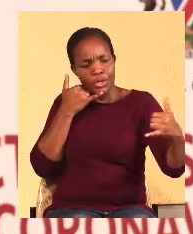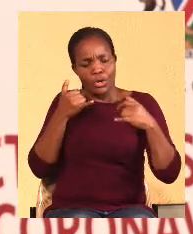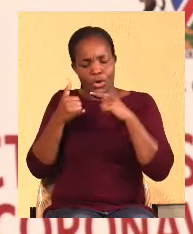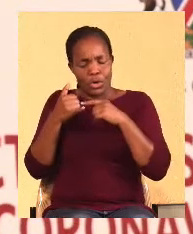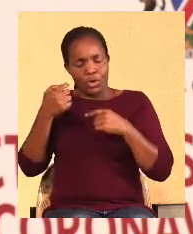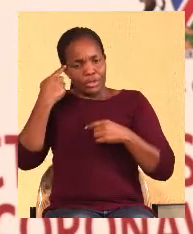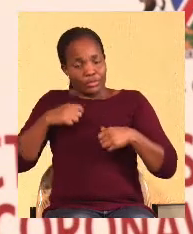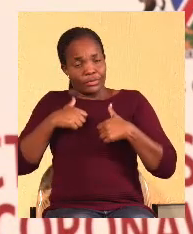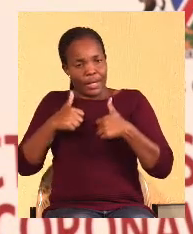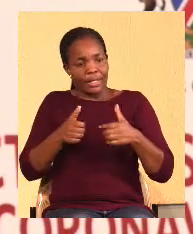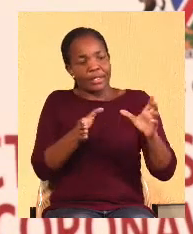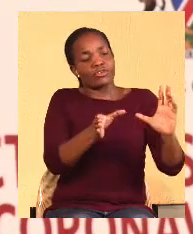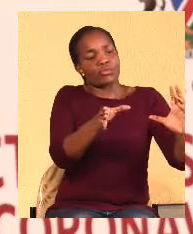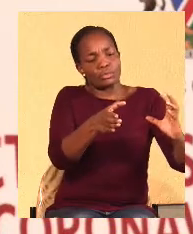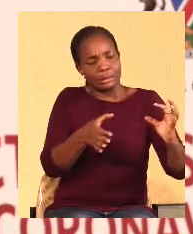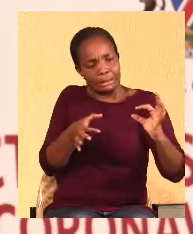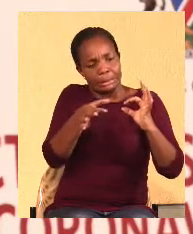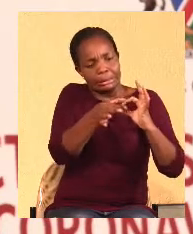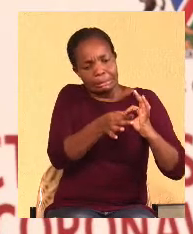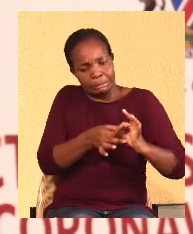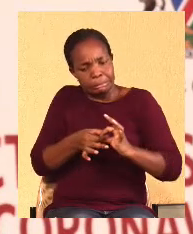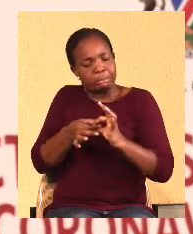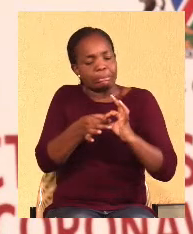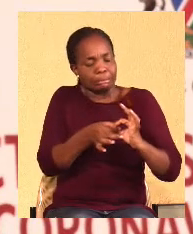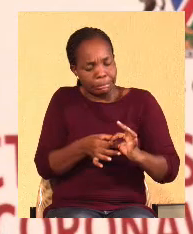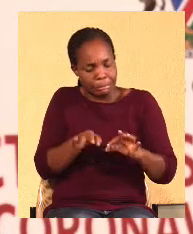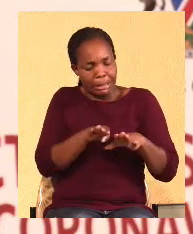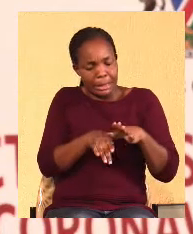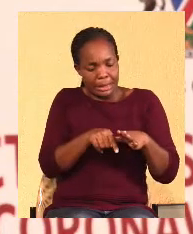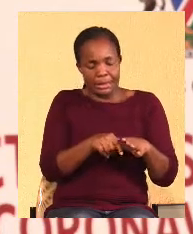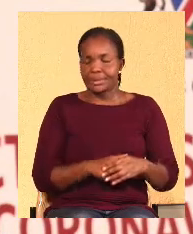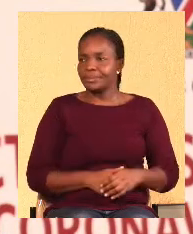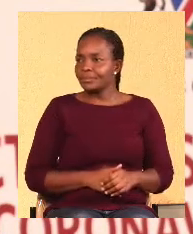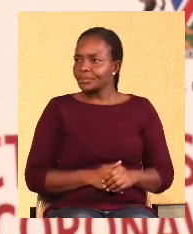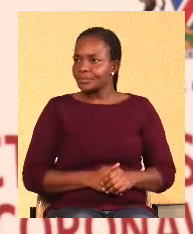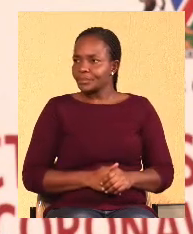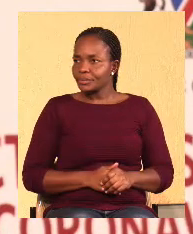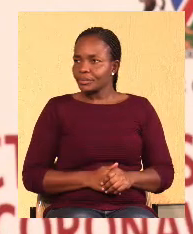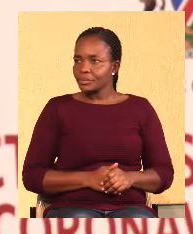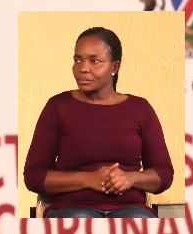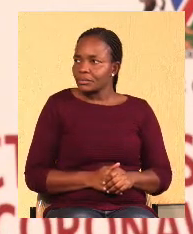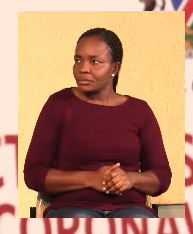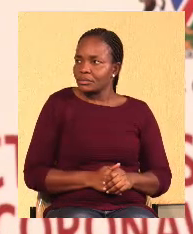and Social Services. And I'm very happy to report that